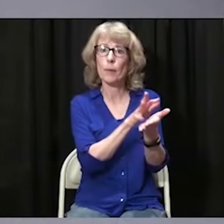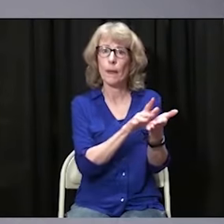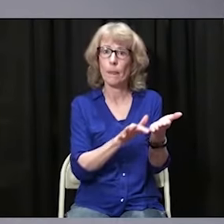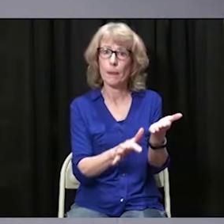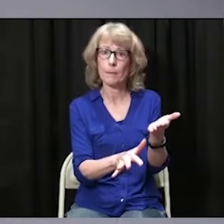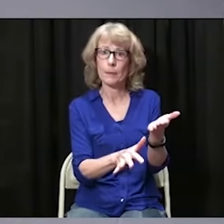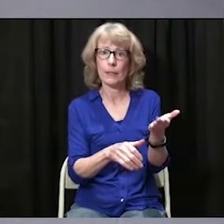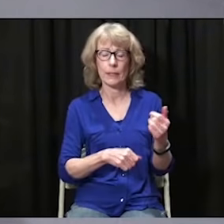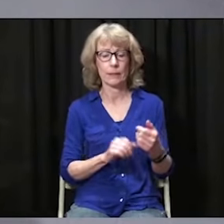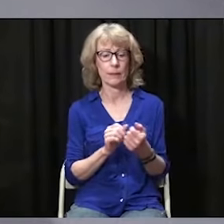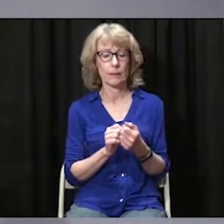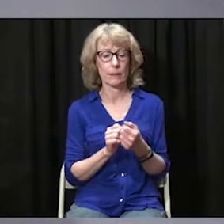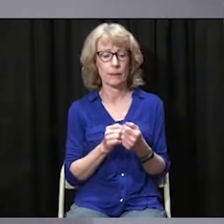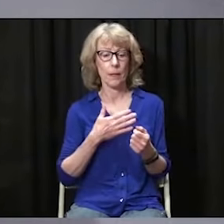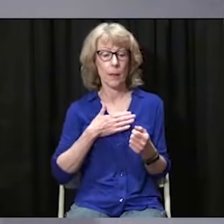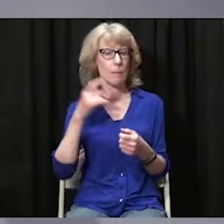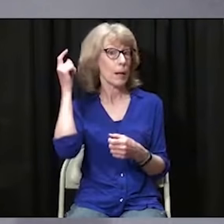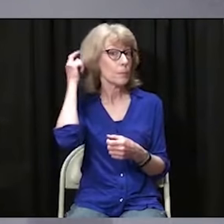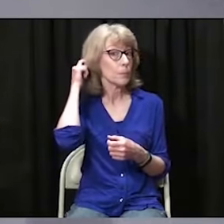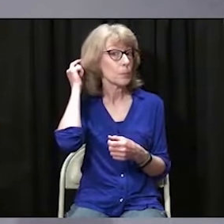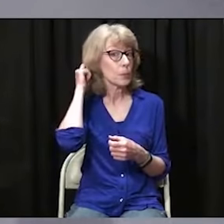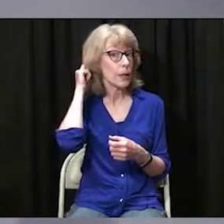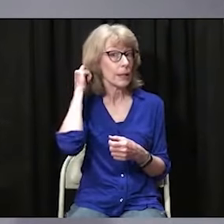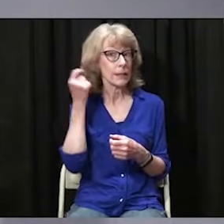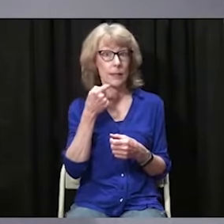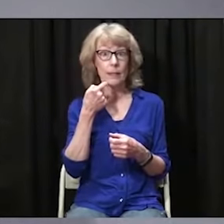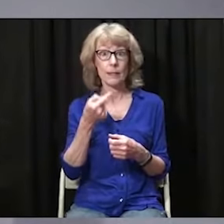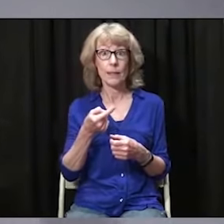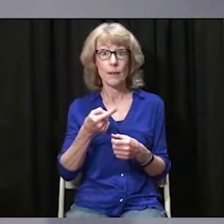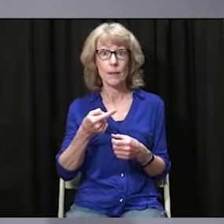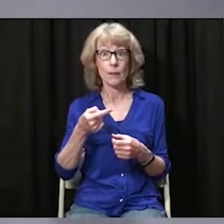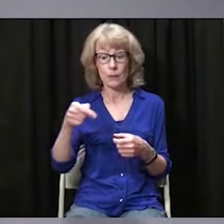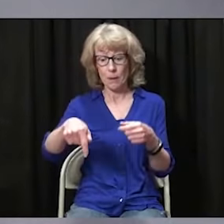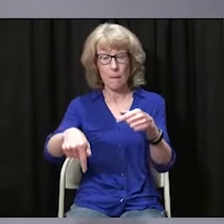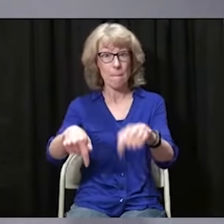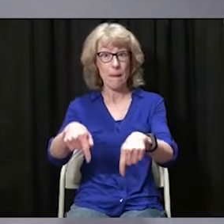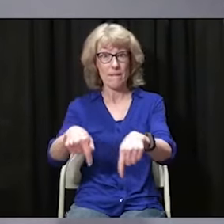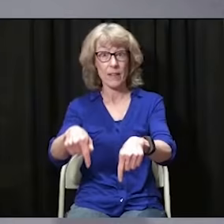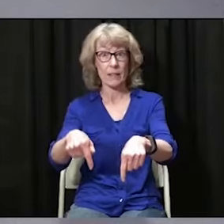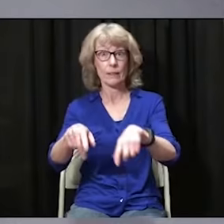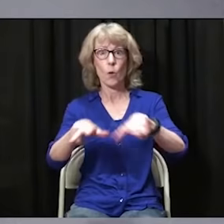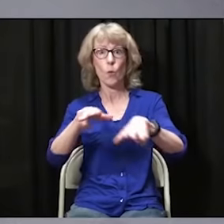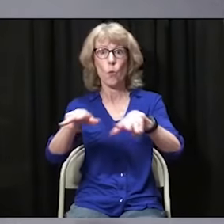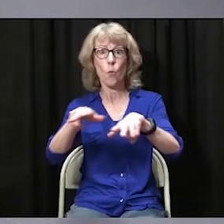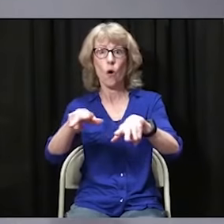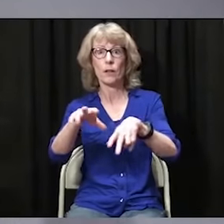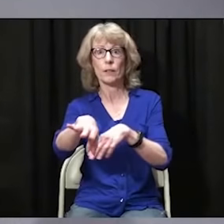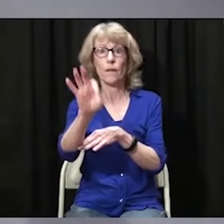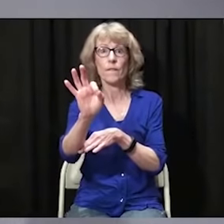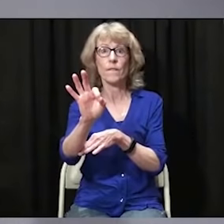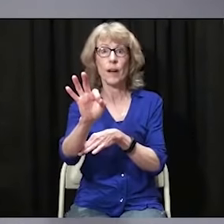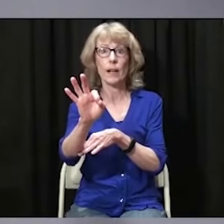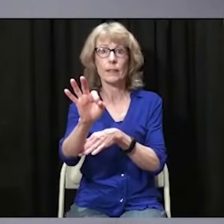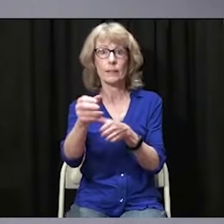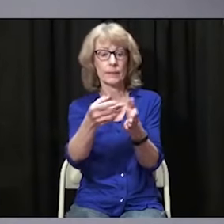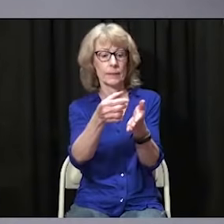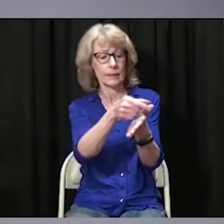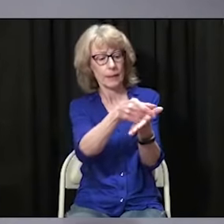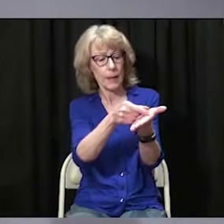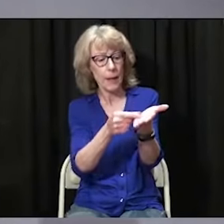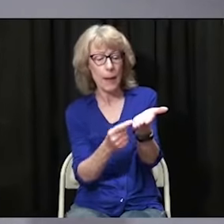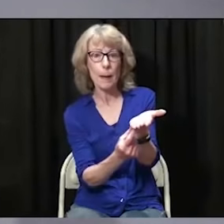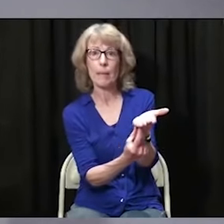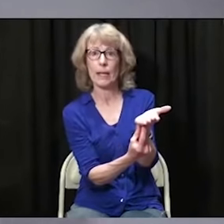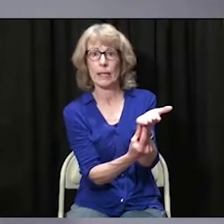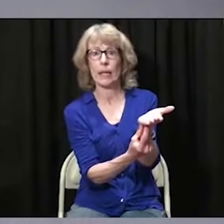brain gets in on the action, and my brain tells my feet, you need to get up and you need to walk somewhere to get a Band-Aid, because it wasn't like the worst